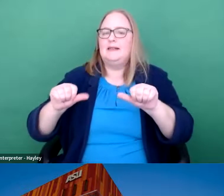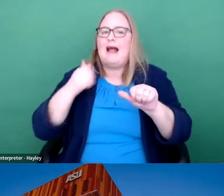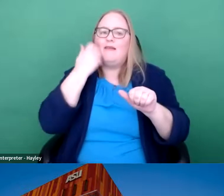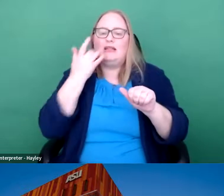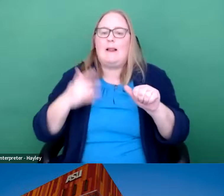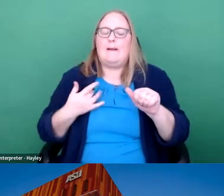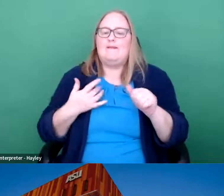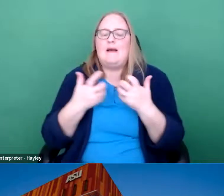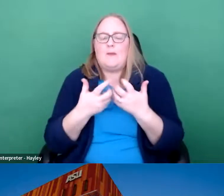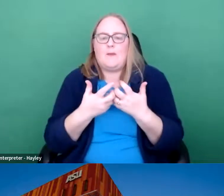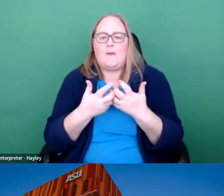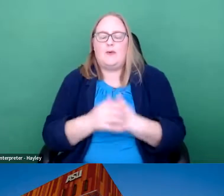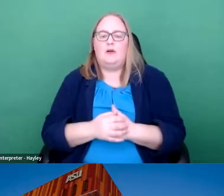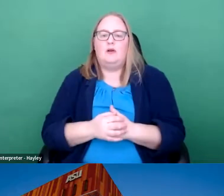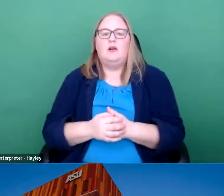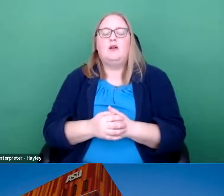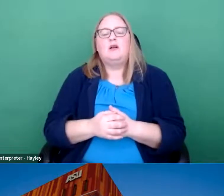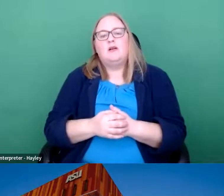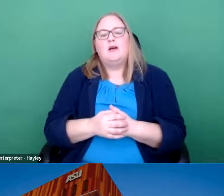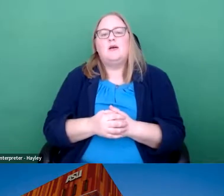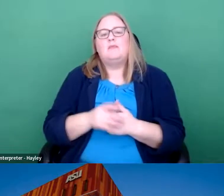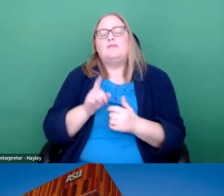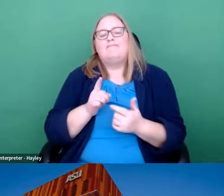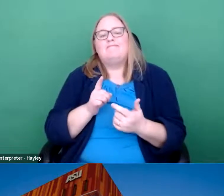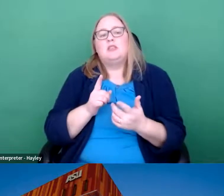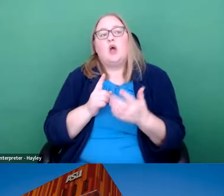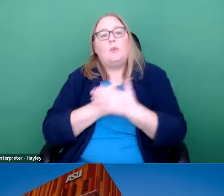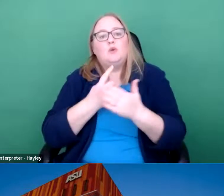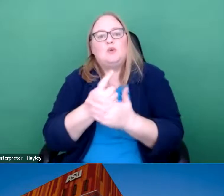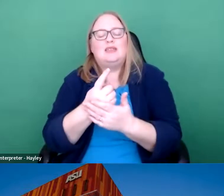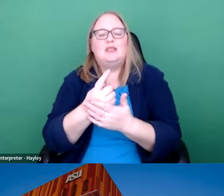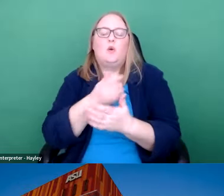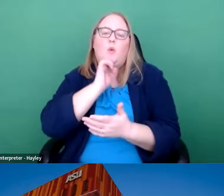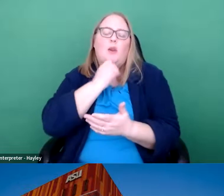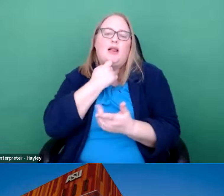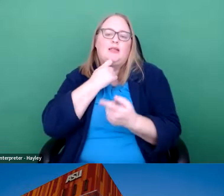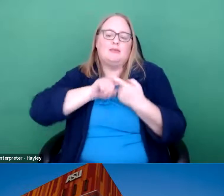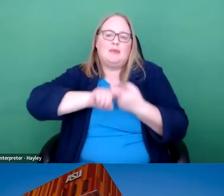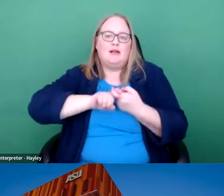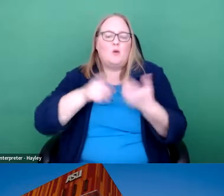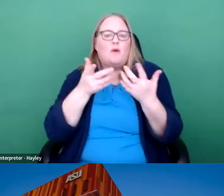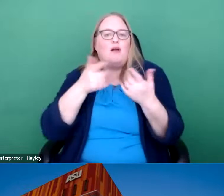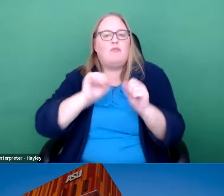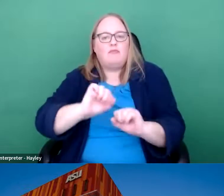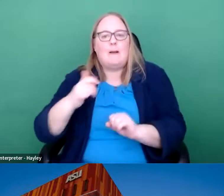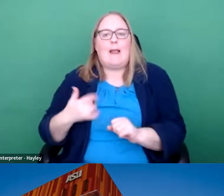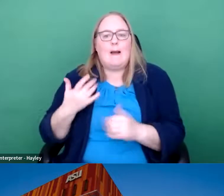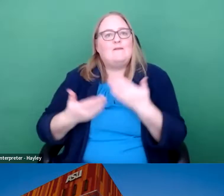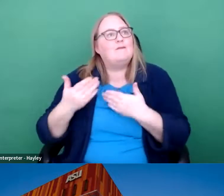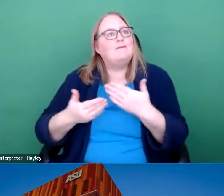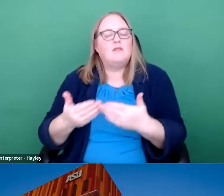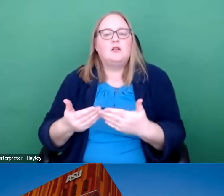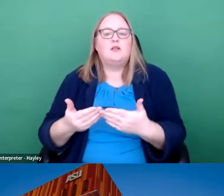are offered depends on where you spend your life. It's very different. And Mike was referring to this. If you live in this kind